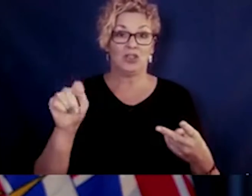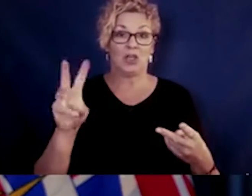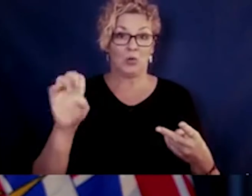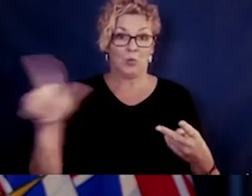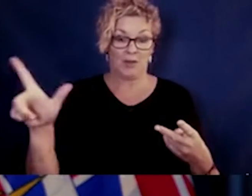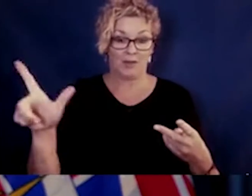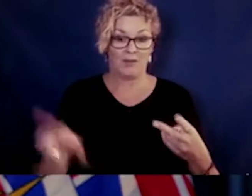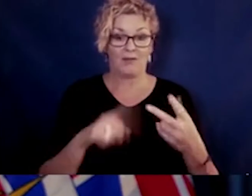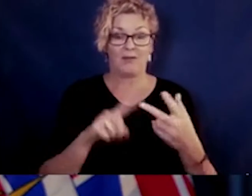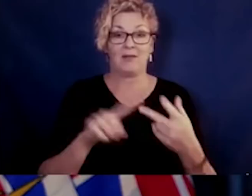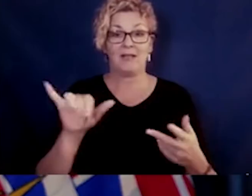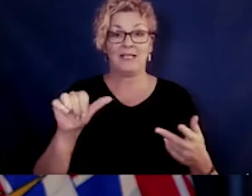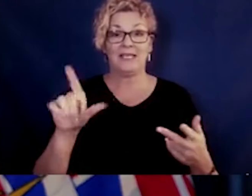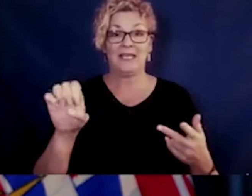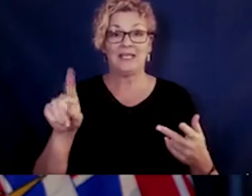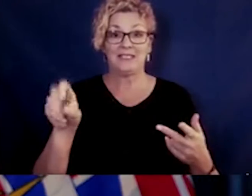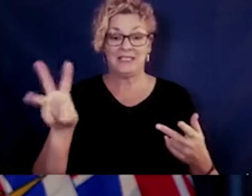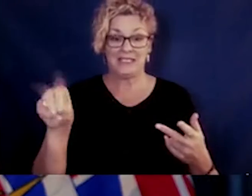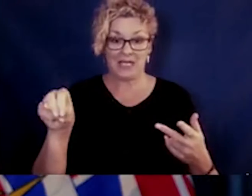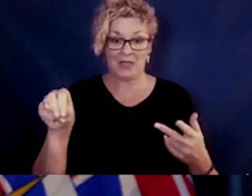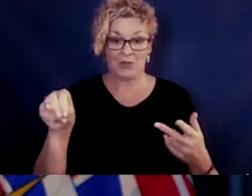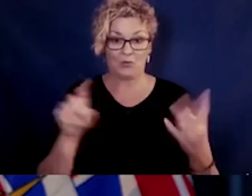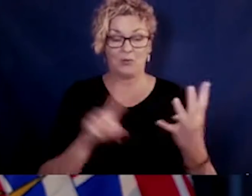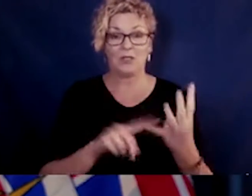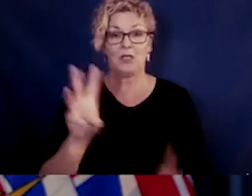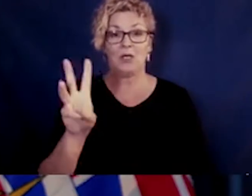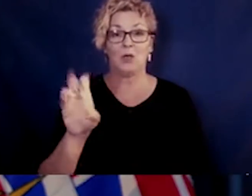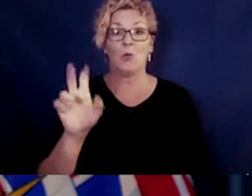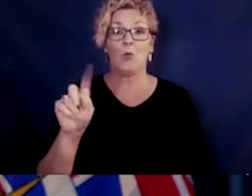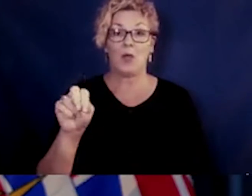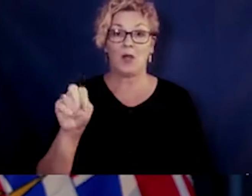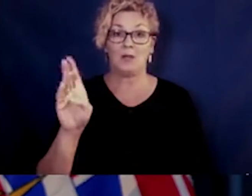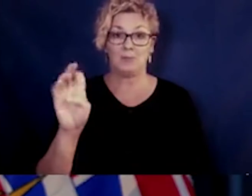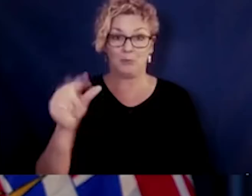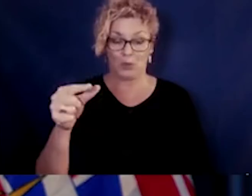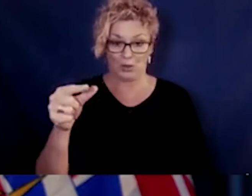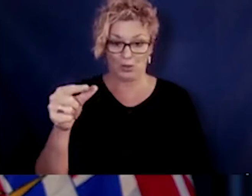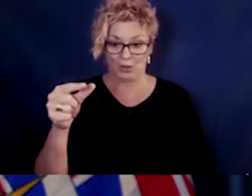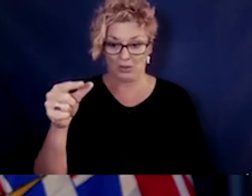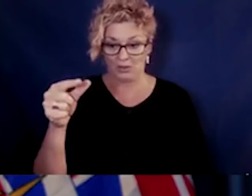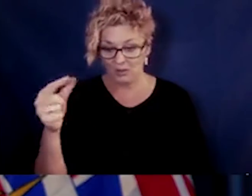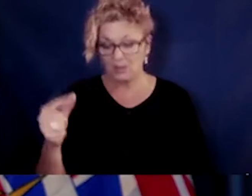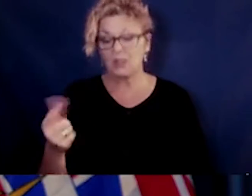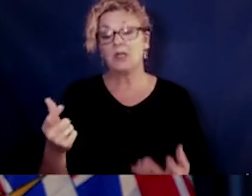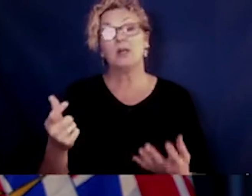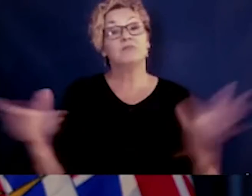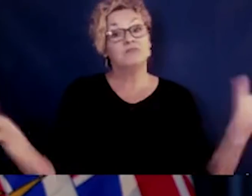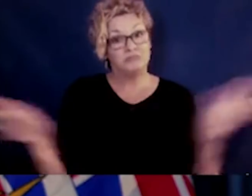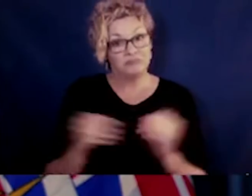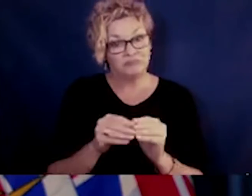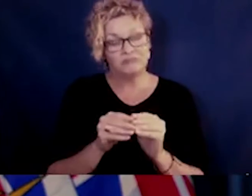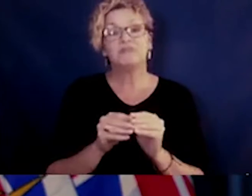website. I'd like to speak for a moment about the higher case numbers we saw over this weekend. Firstly, of